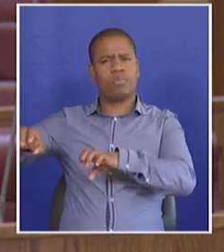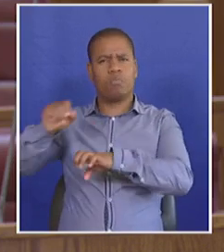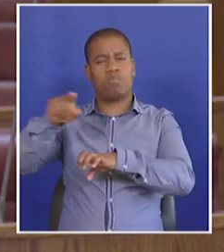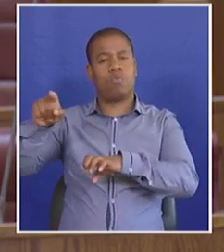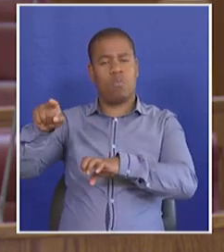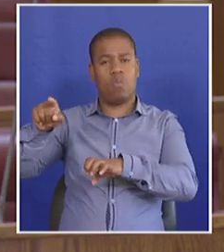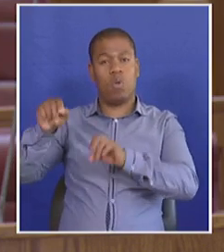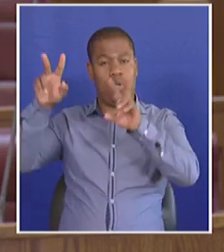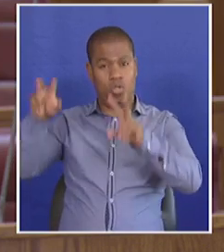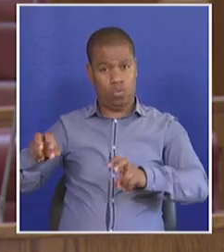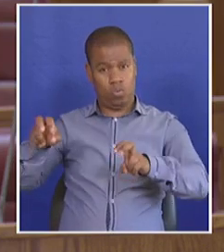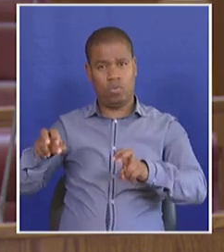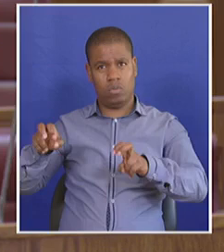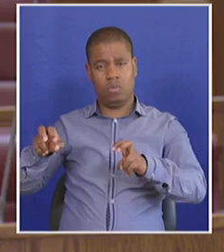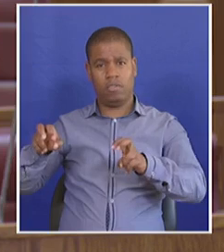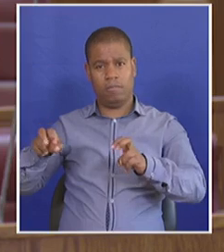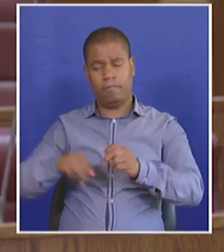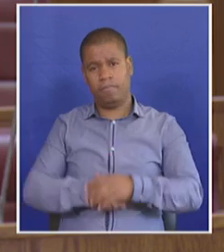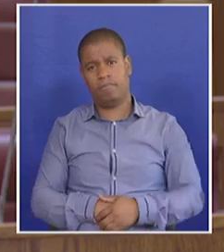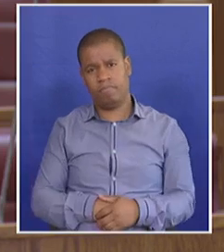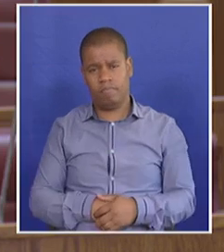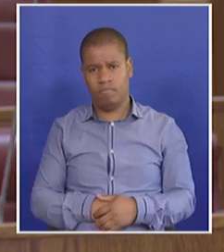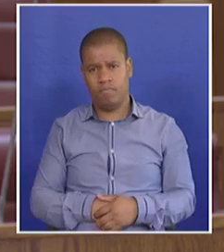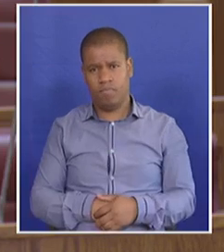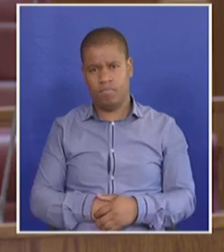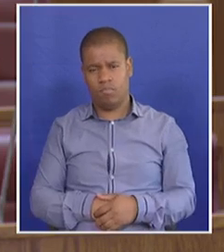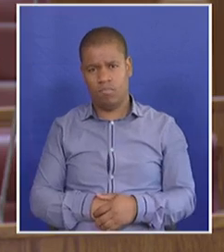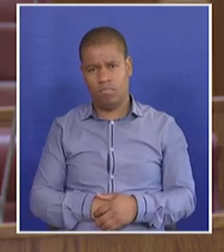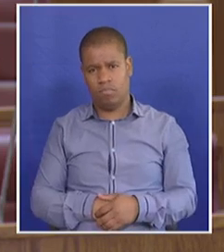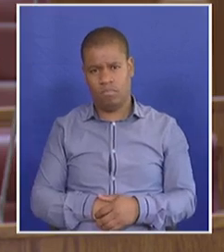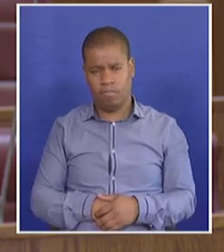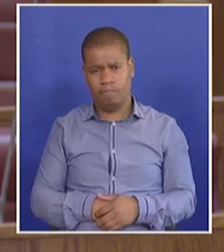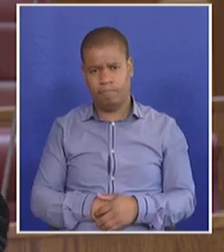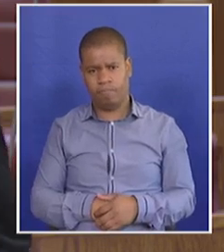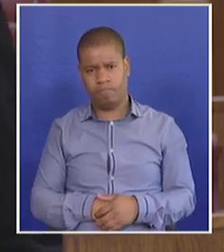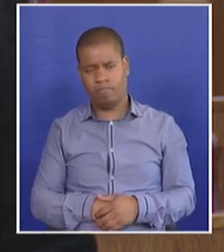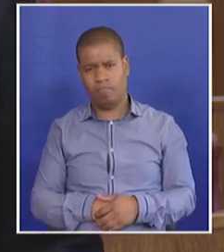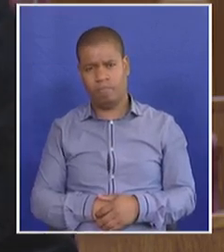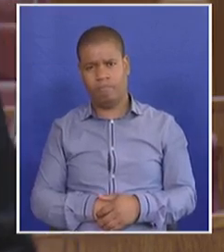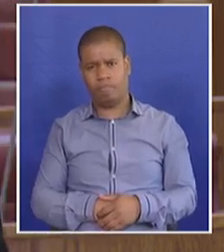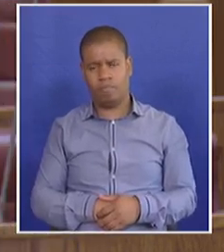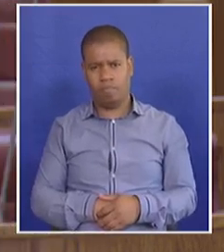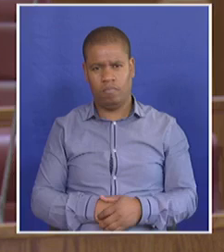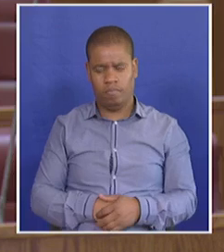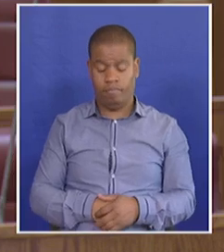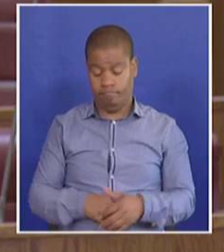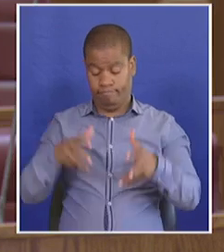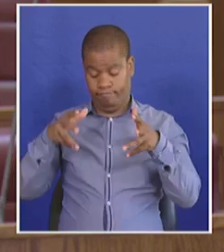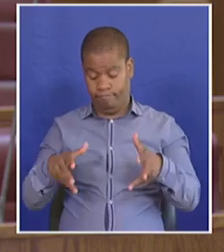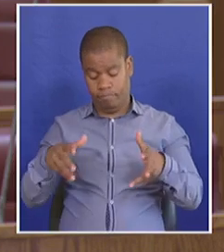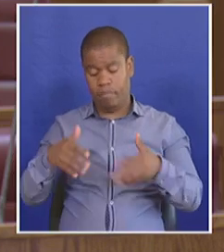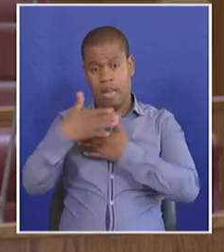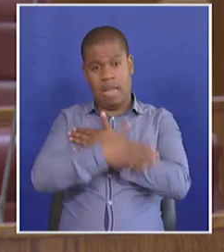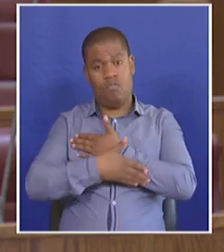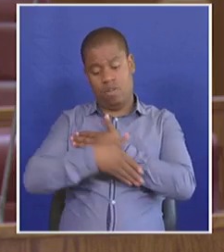around the residence of the president and so forth. So in this country today, as we